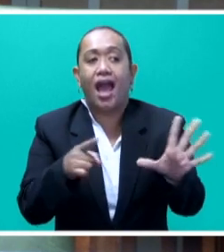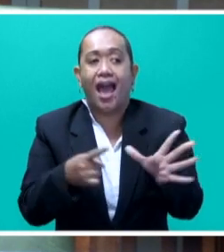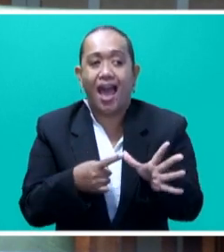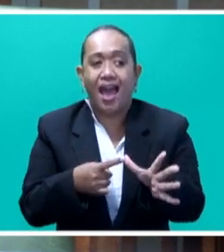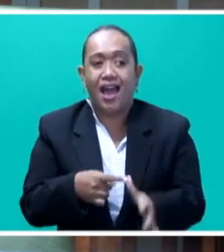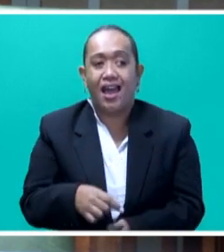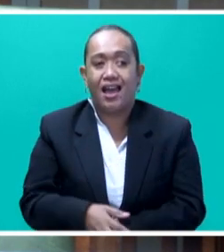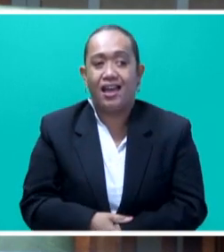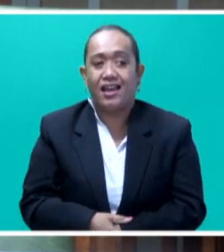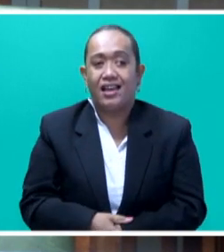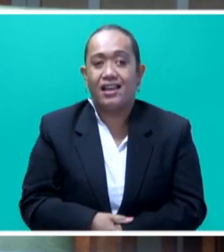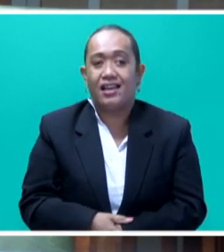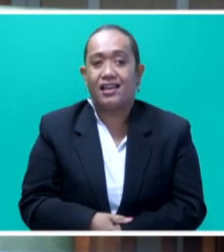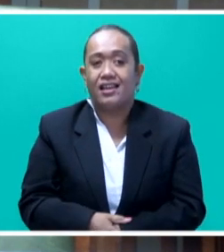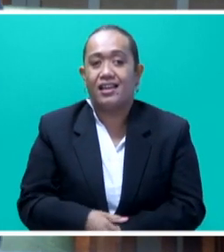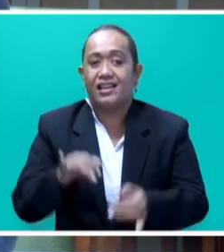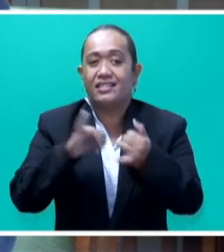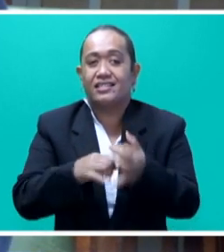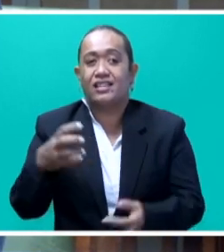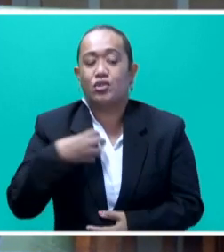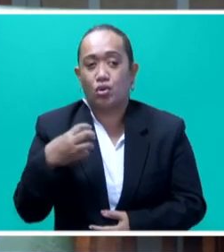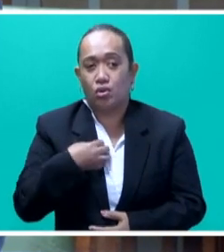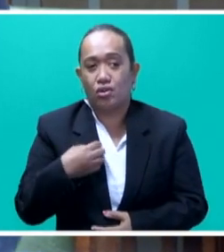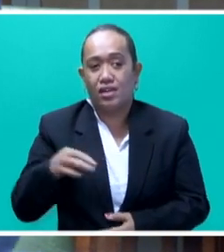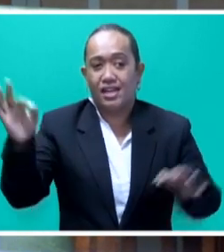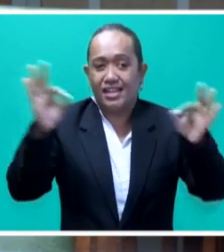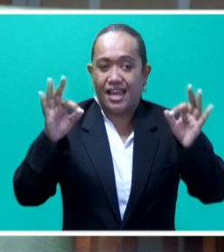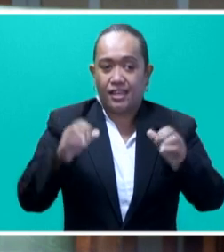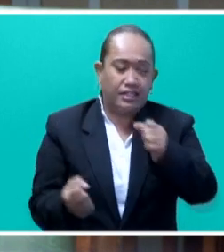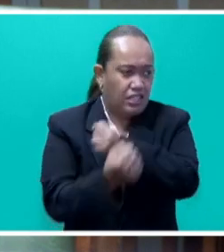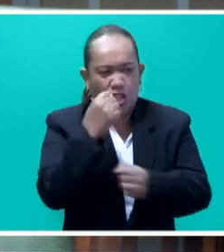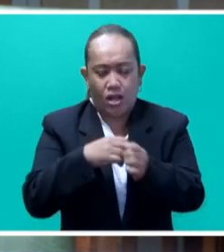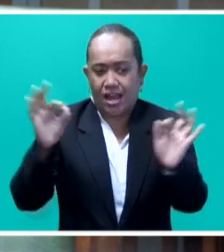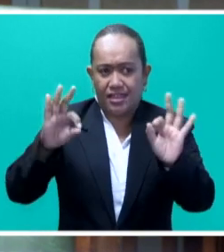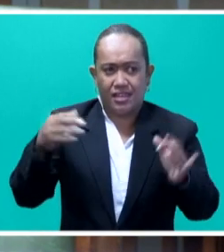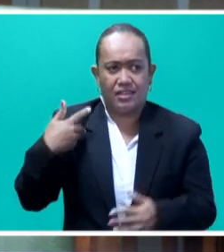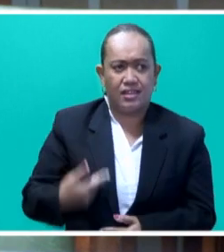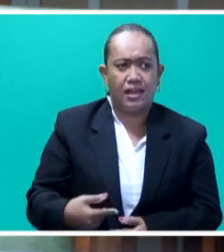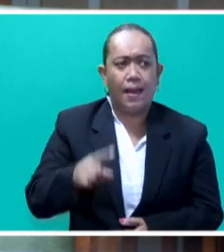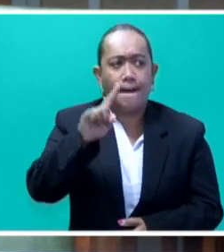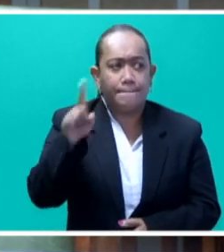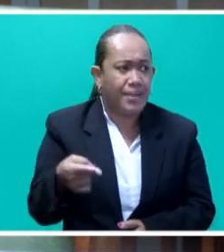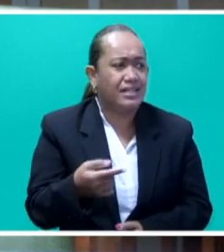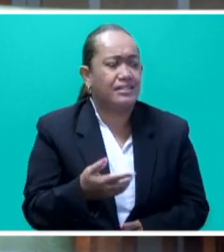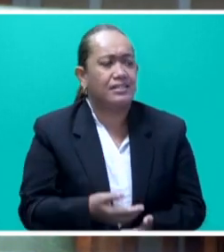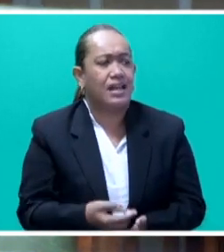Salote Rondrondo. I don't have a problem with your dress. I know you're going to go to TikTok and make all sorts of allegations. But I want to get